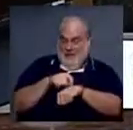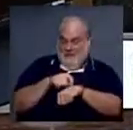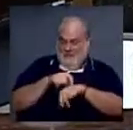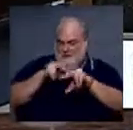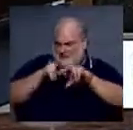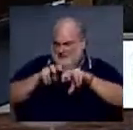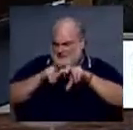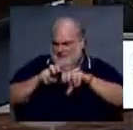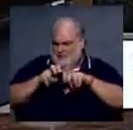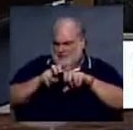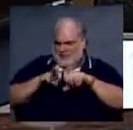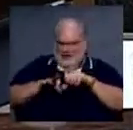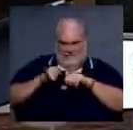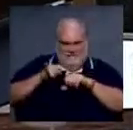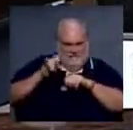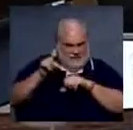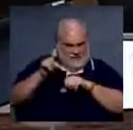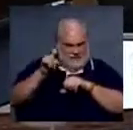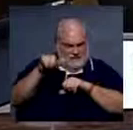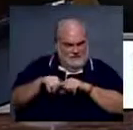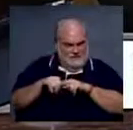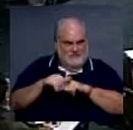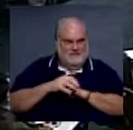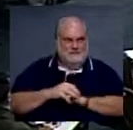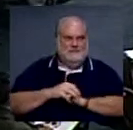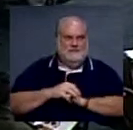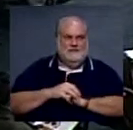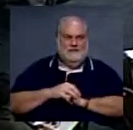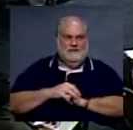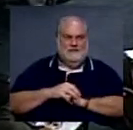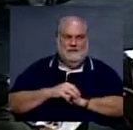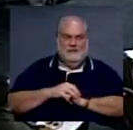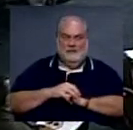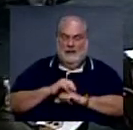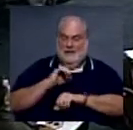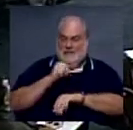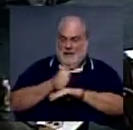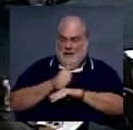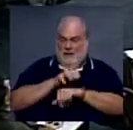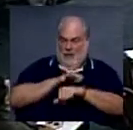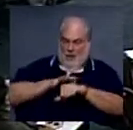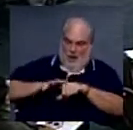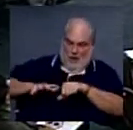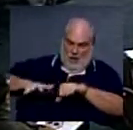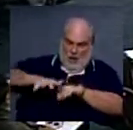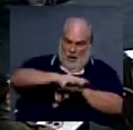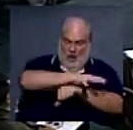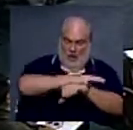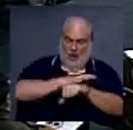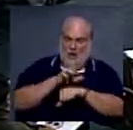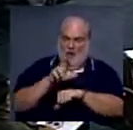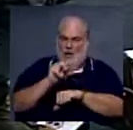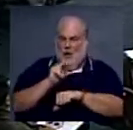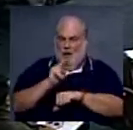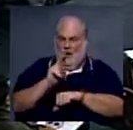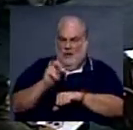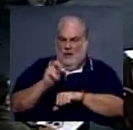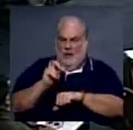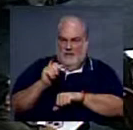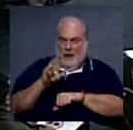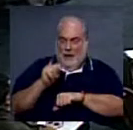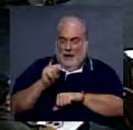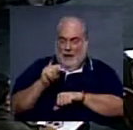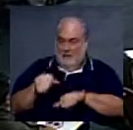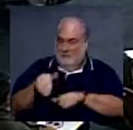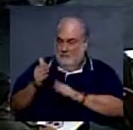cost to fix all this stuff. We could build a roundabout around it. Well, that was suggested by the developer, but I submitted the plans to the